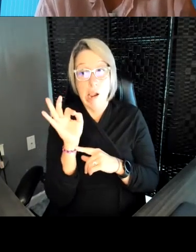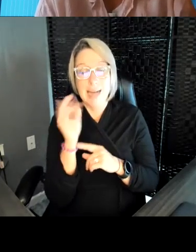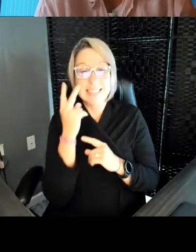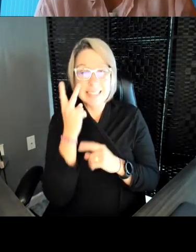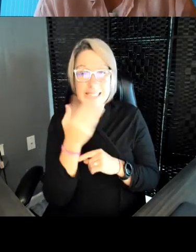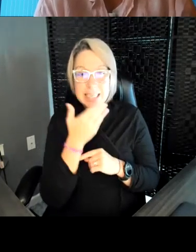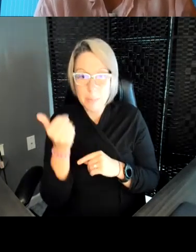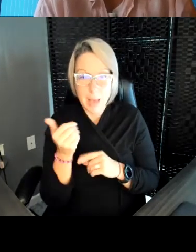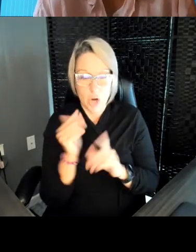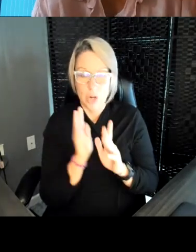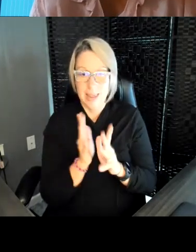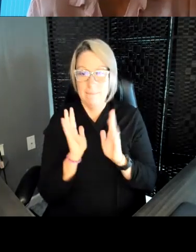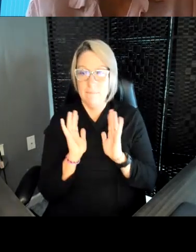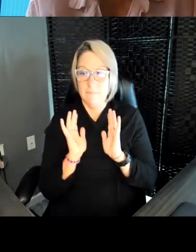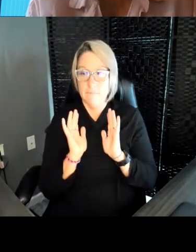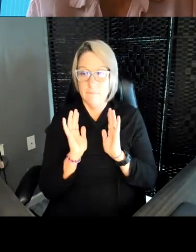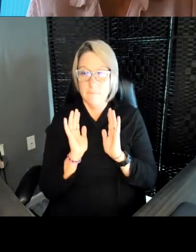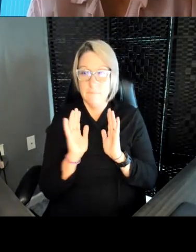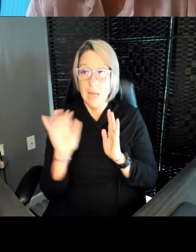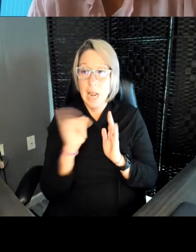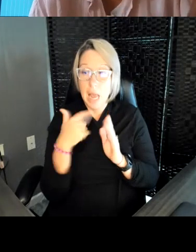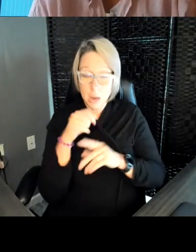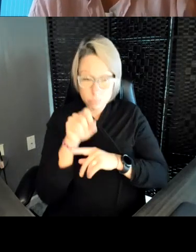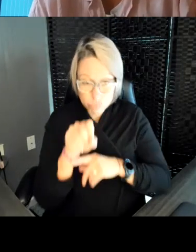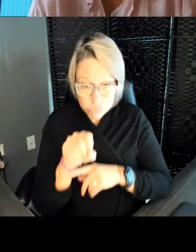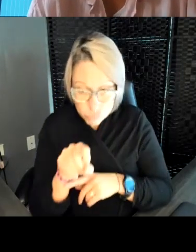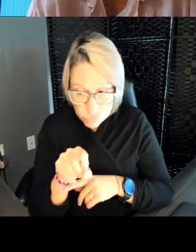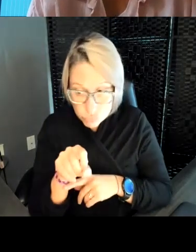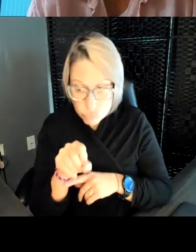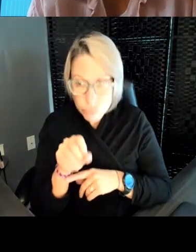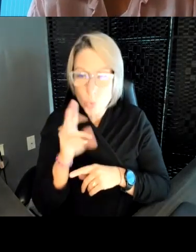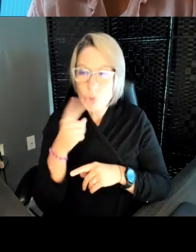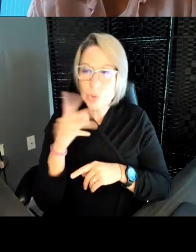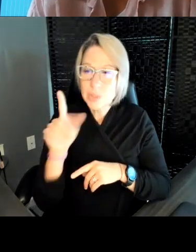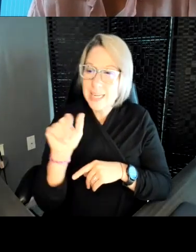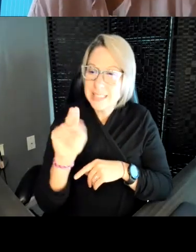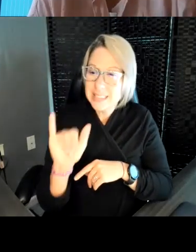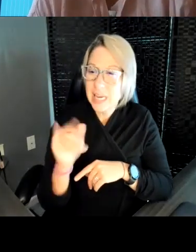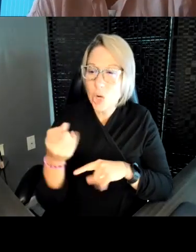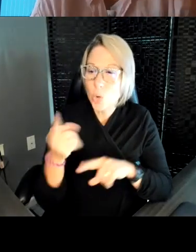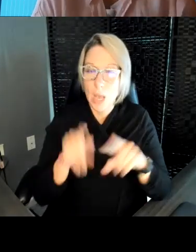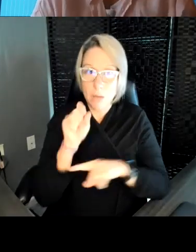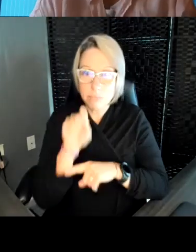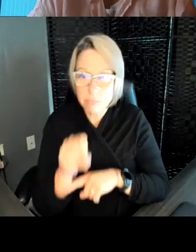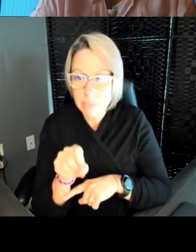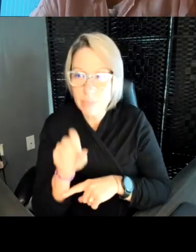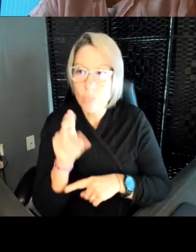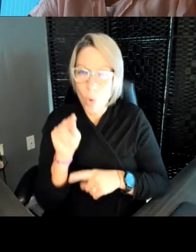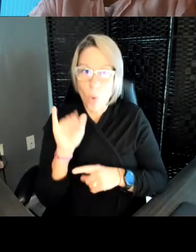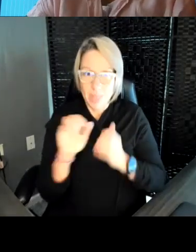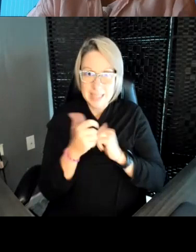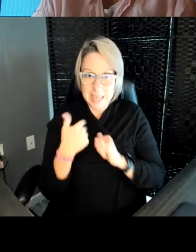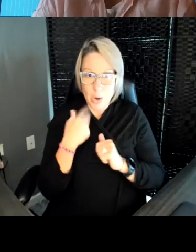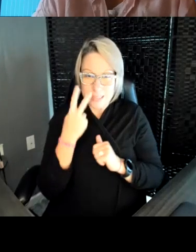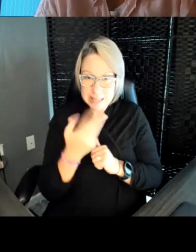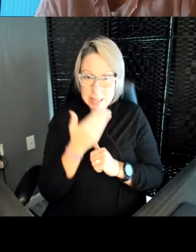mess with it. Just like if I leaned in to look for something, would you say, Tanny, I'm sorry, but you can't lean in? Nope, that's how I see better. If I put